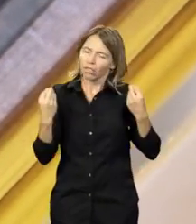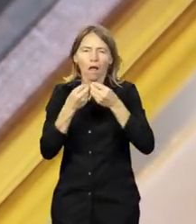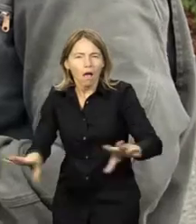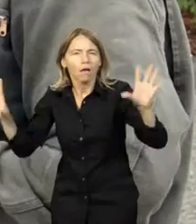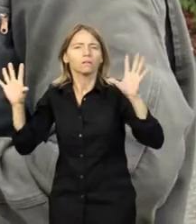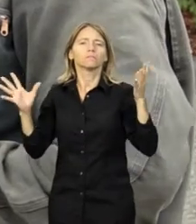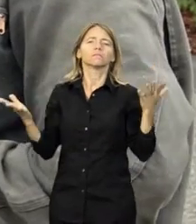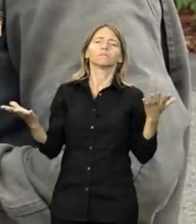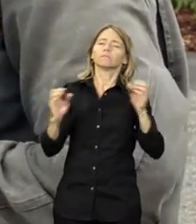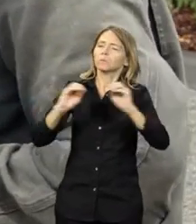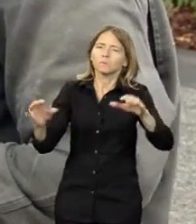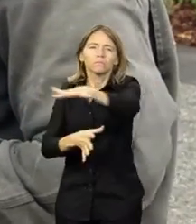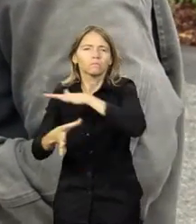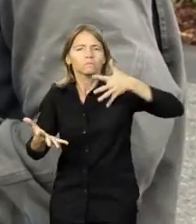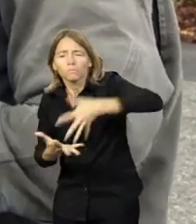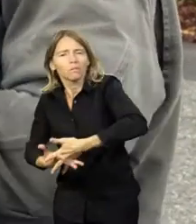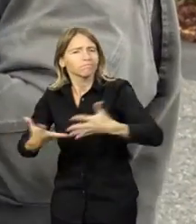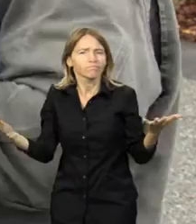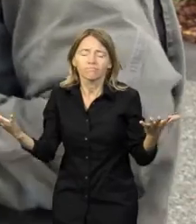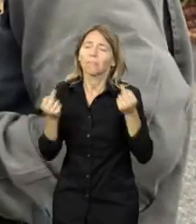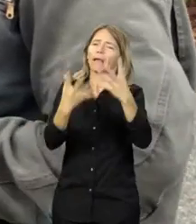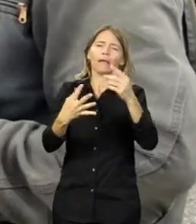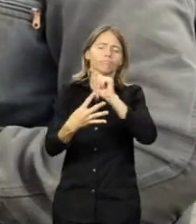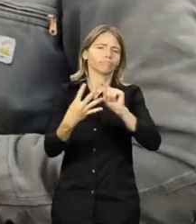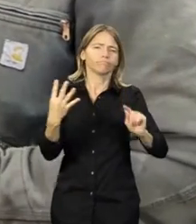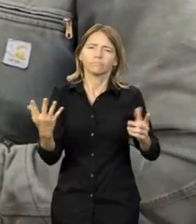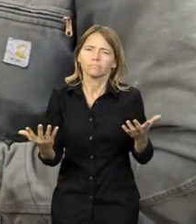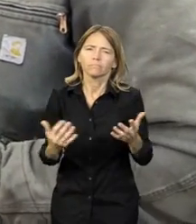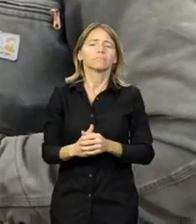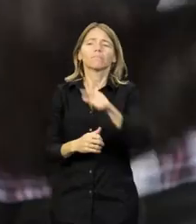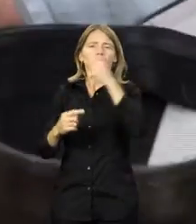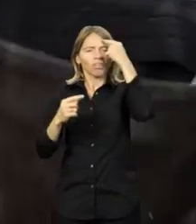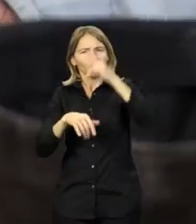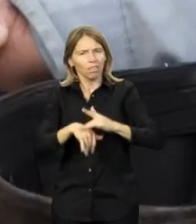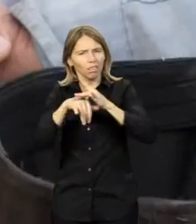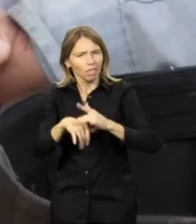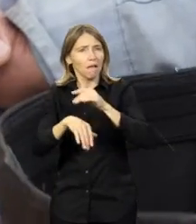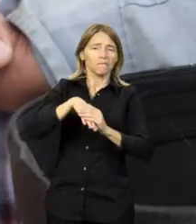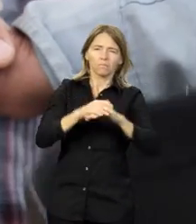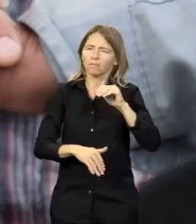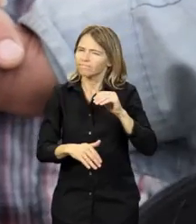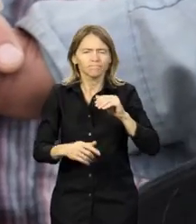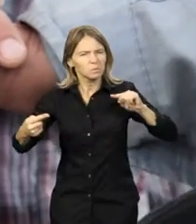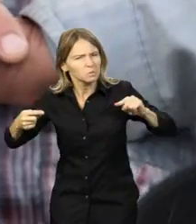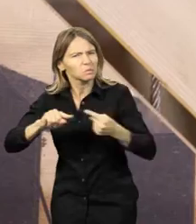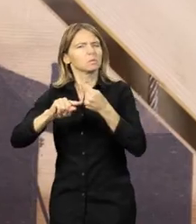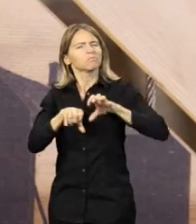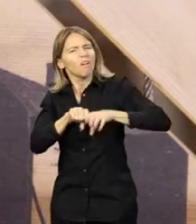worse, be uncomfortable reminders that leave painful impressions on the minds and hearts of those who recognize what they